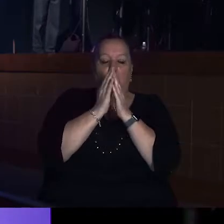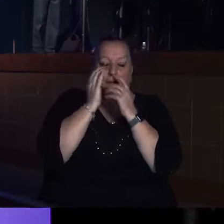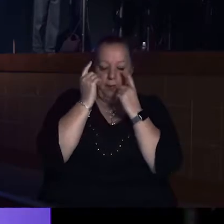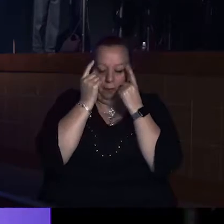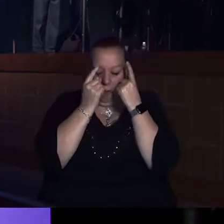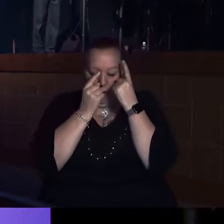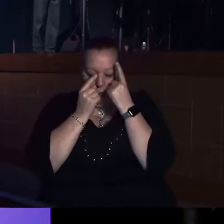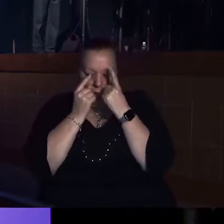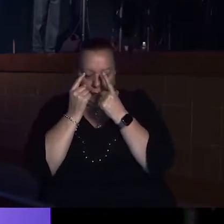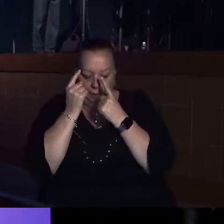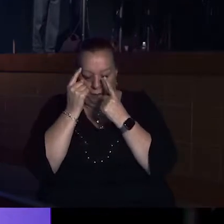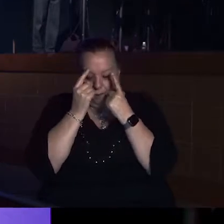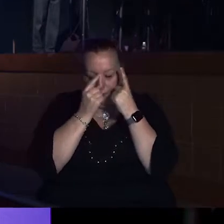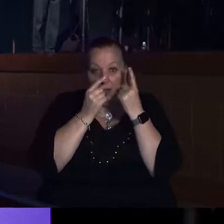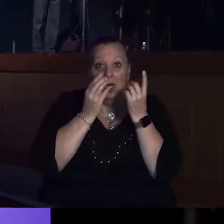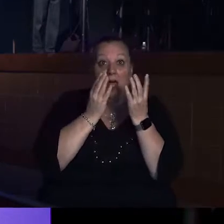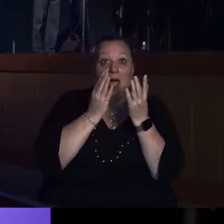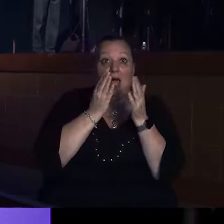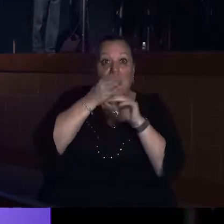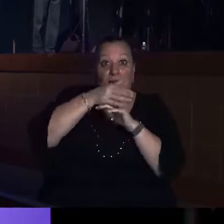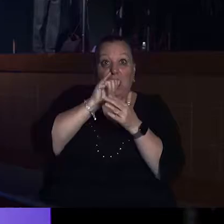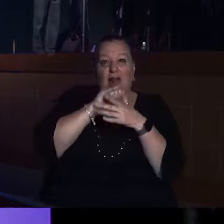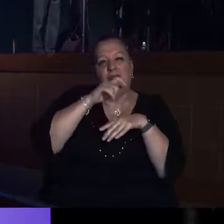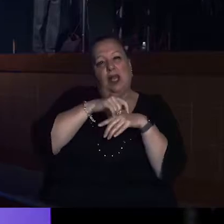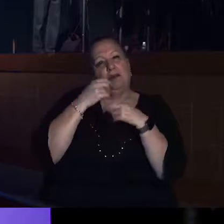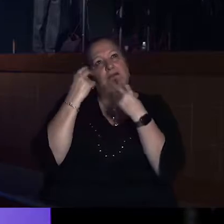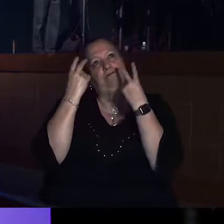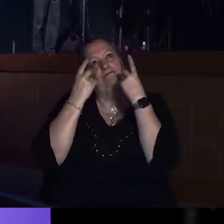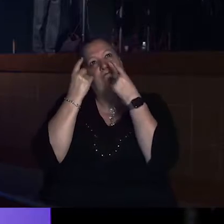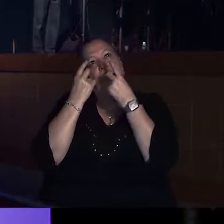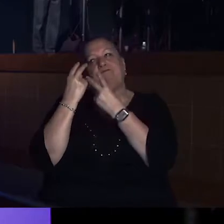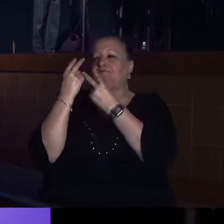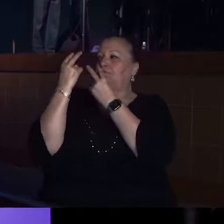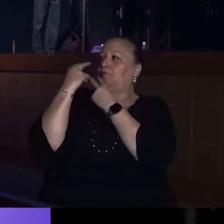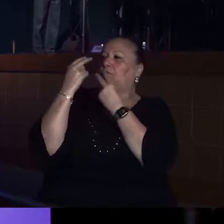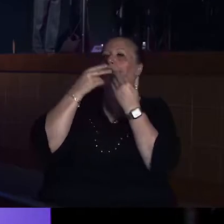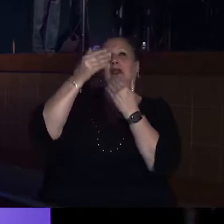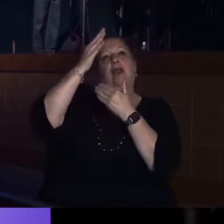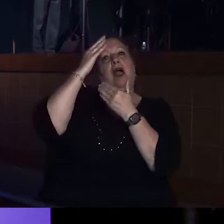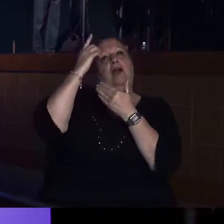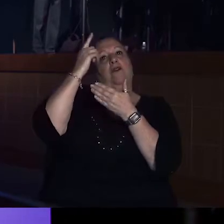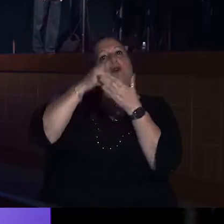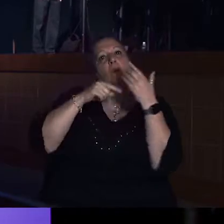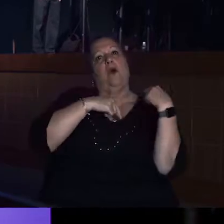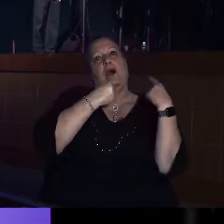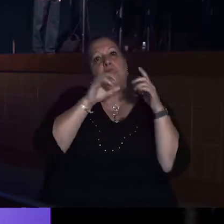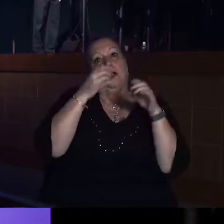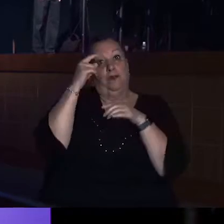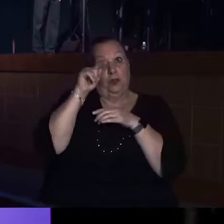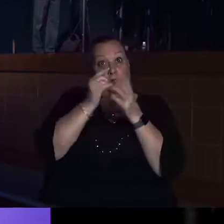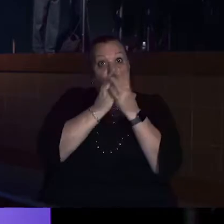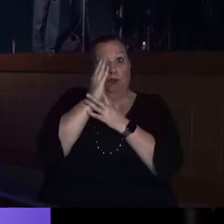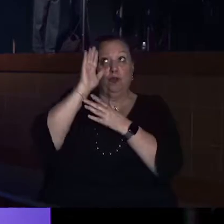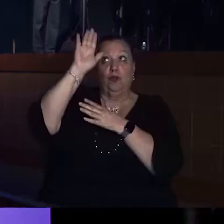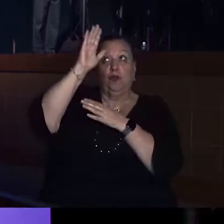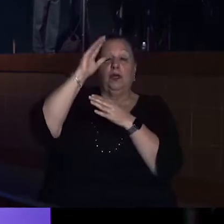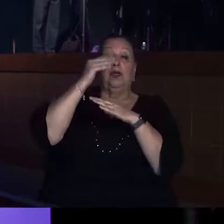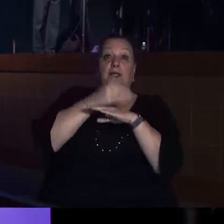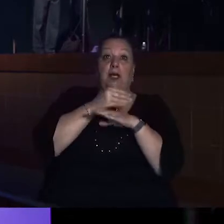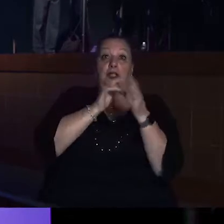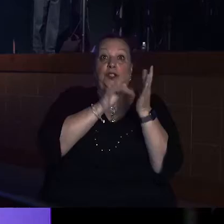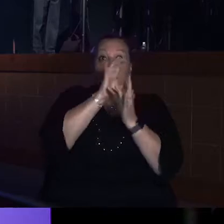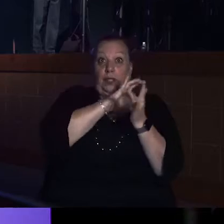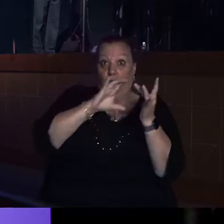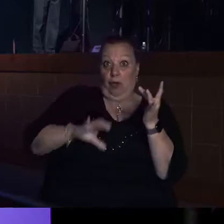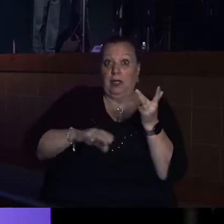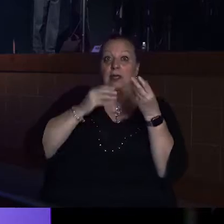And during that time, after you've had a chance to just reflect and to thank God for what he's done for you through his son, Jesus Christ, then you can partake of